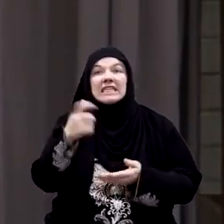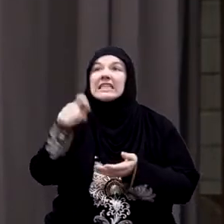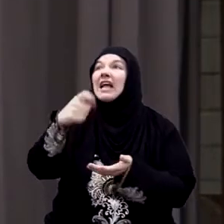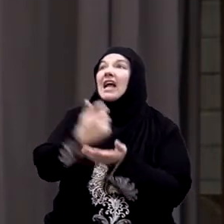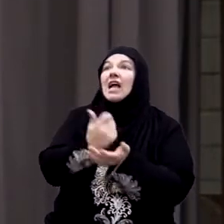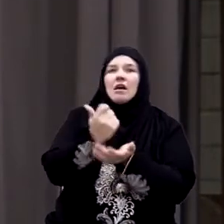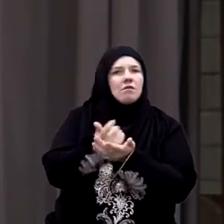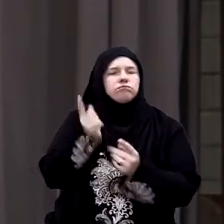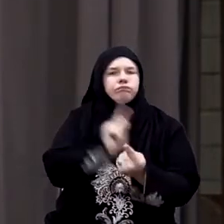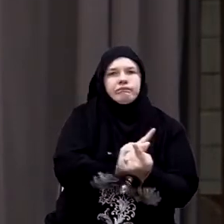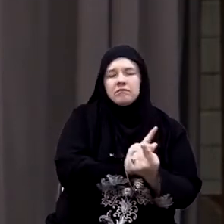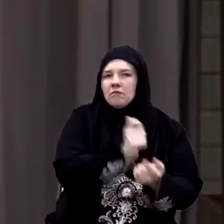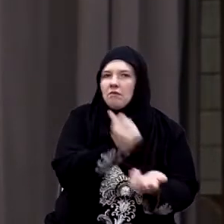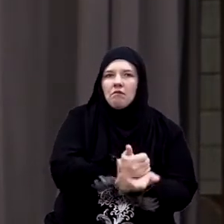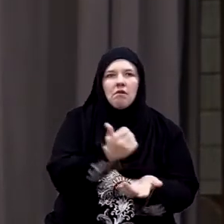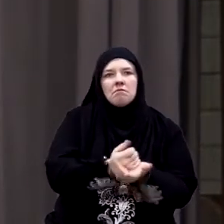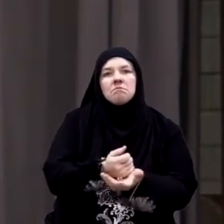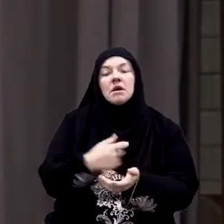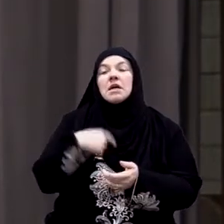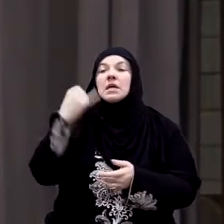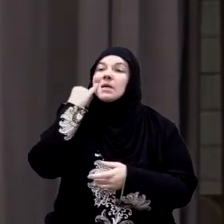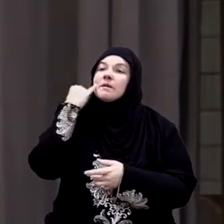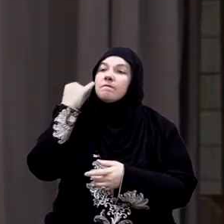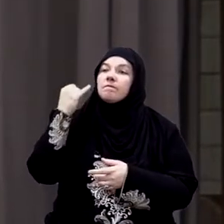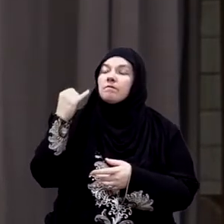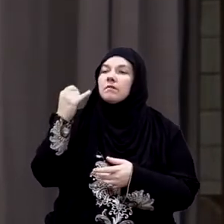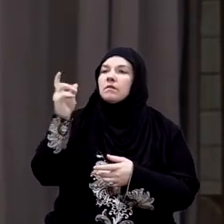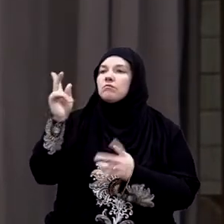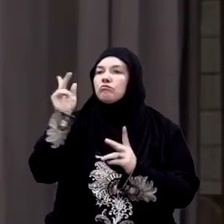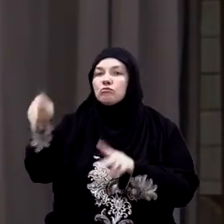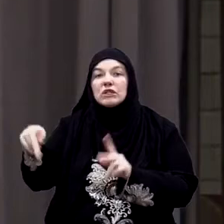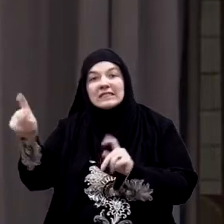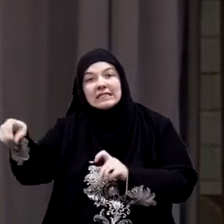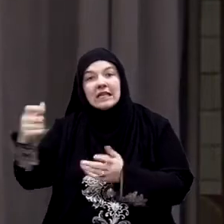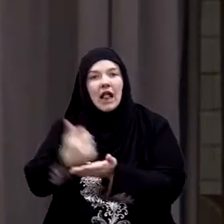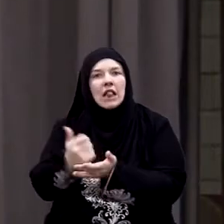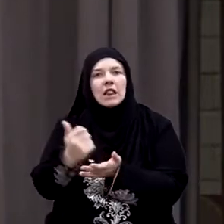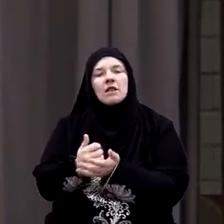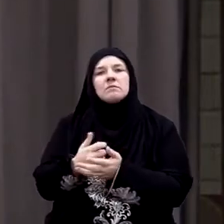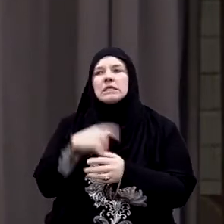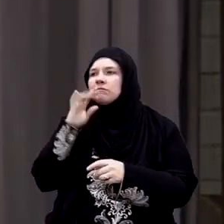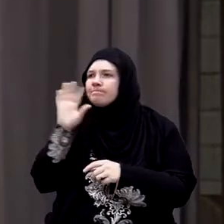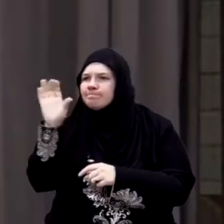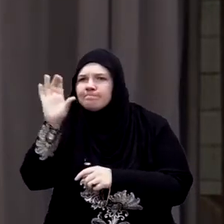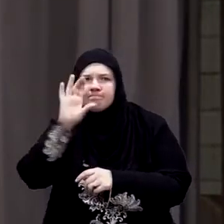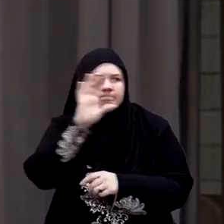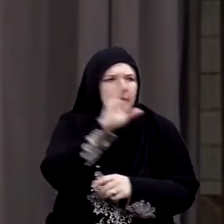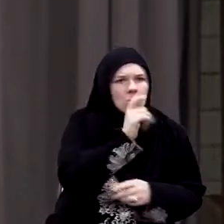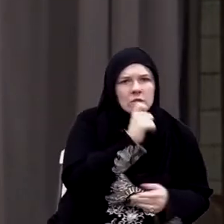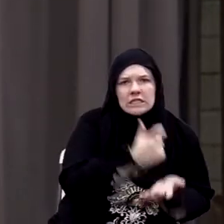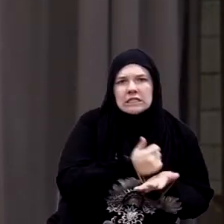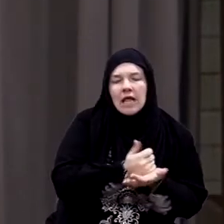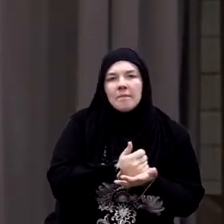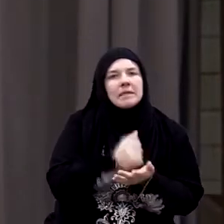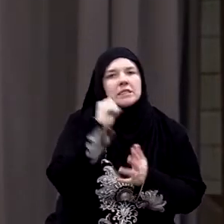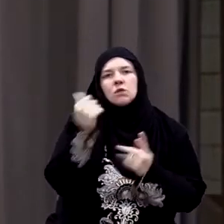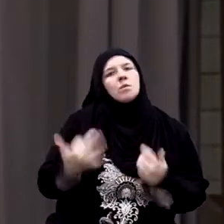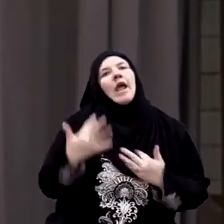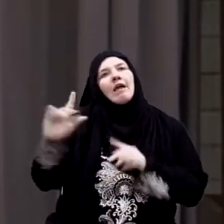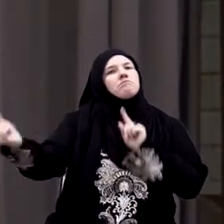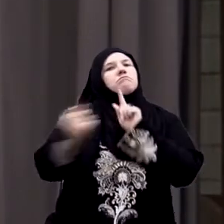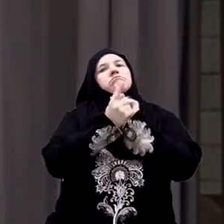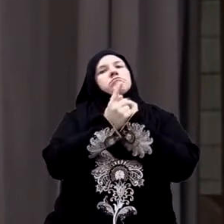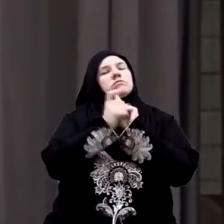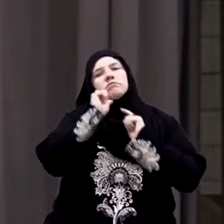He seeks those out. He doesn't wait for them to come to his home. So she says,